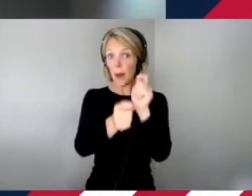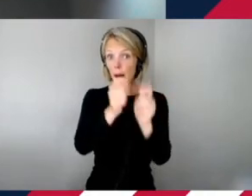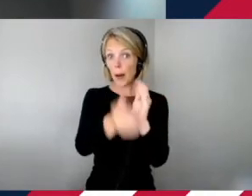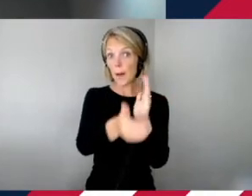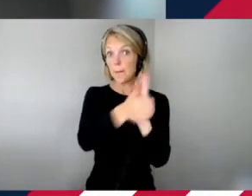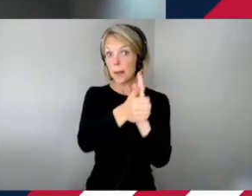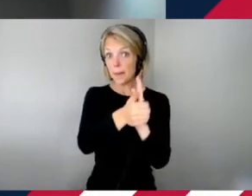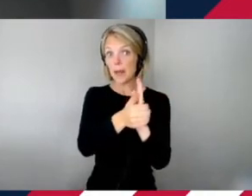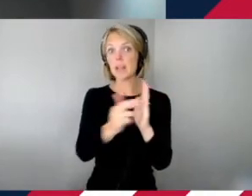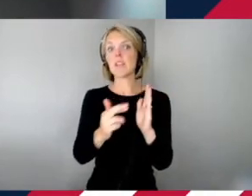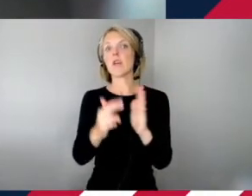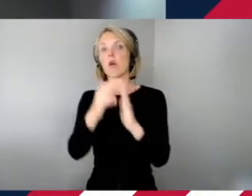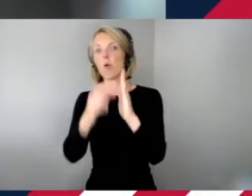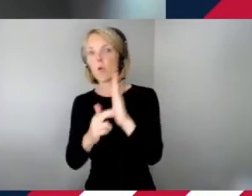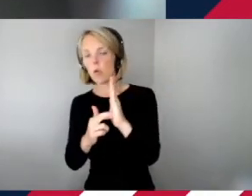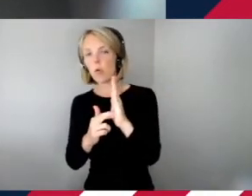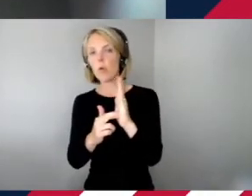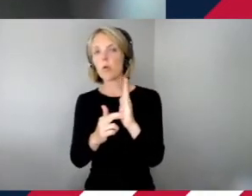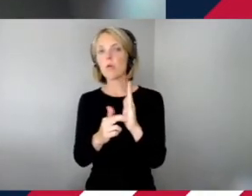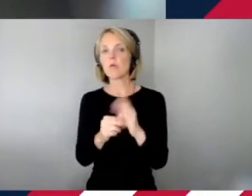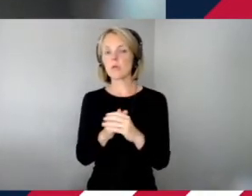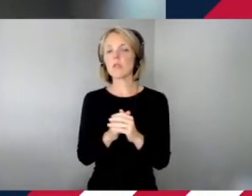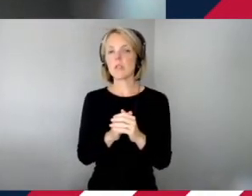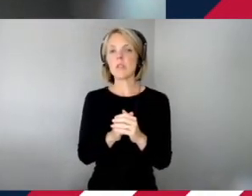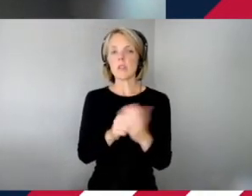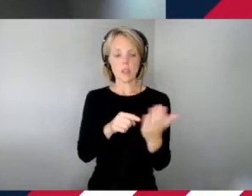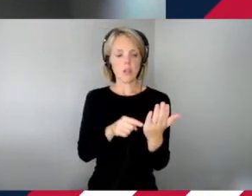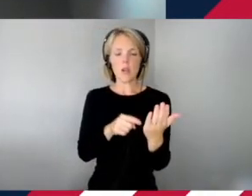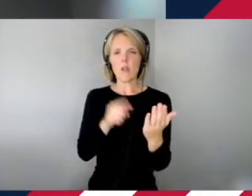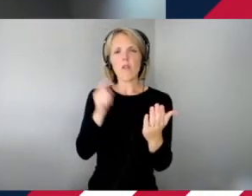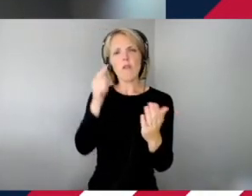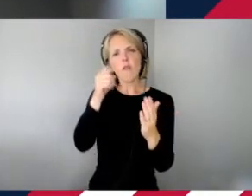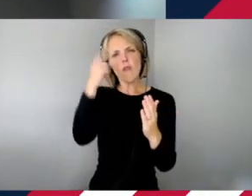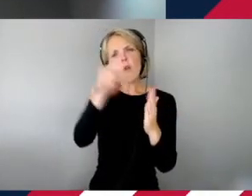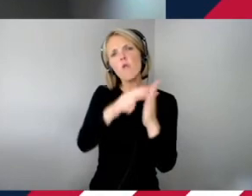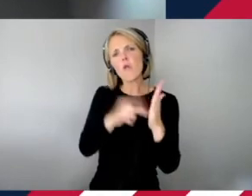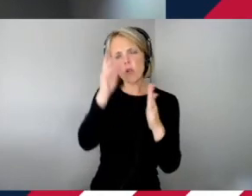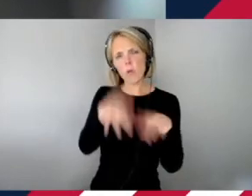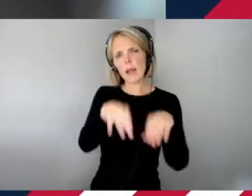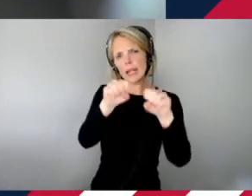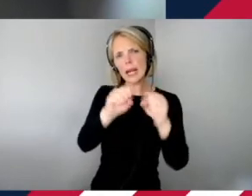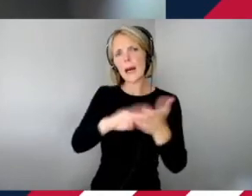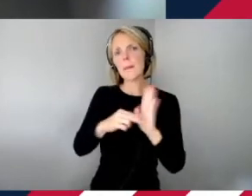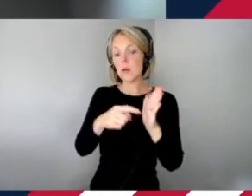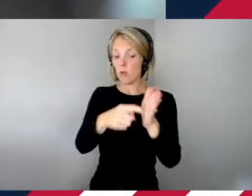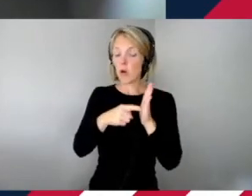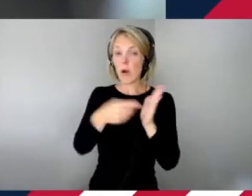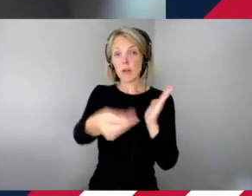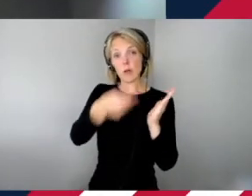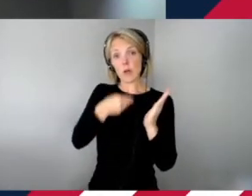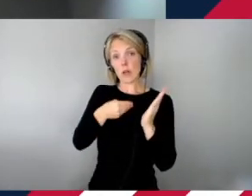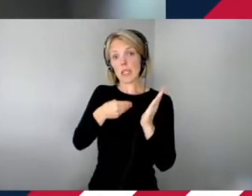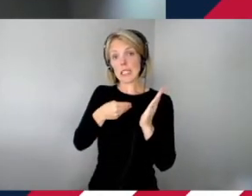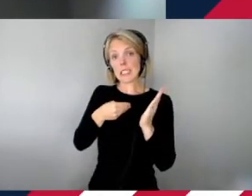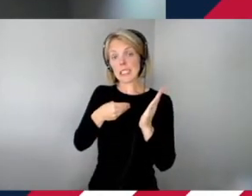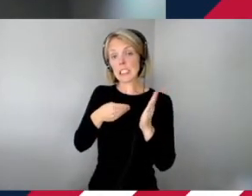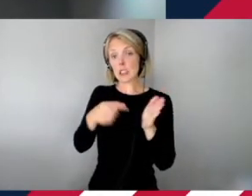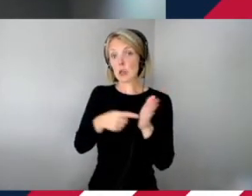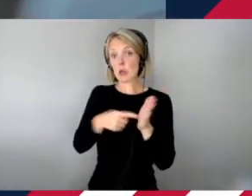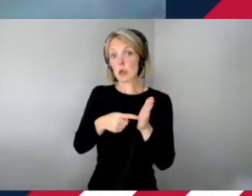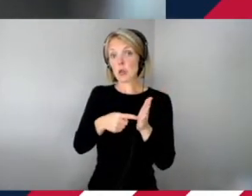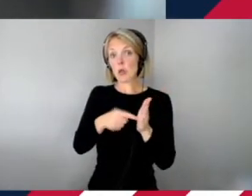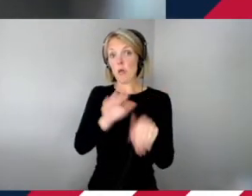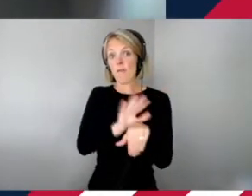rules under these rules you are going to adopt were required to be turned in not later than 5